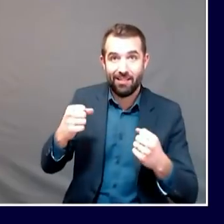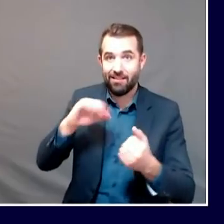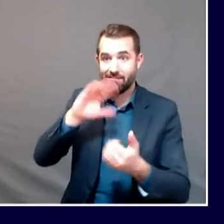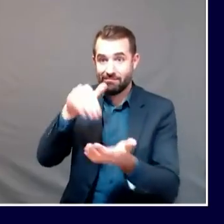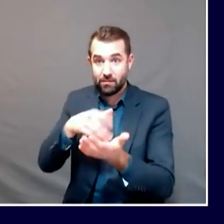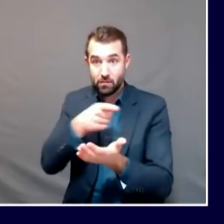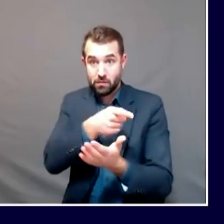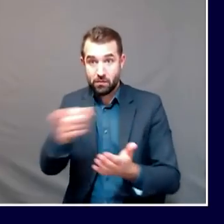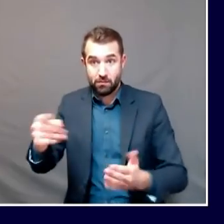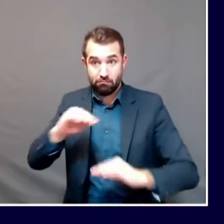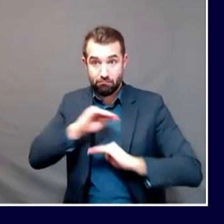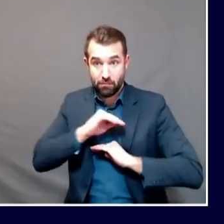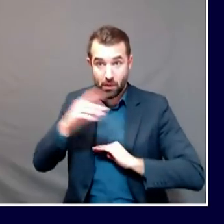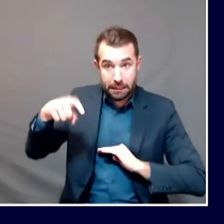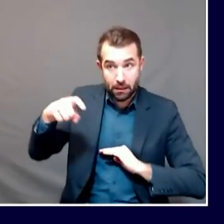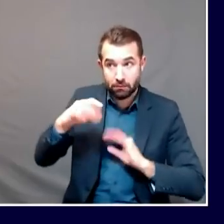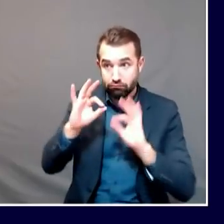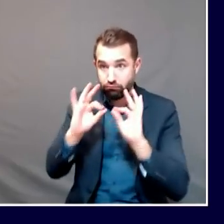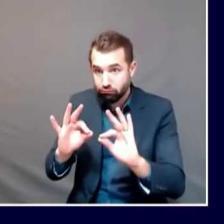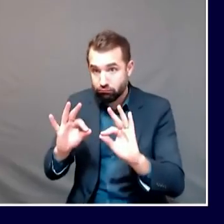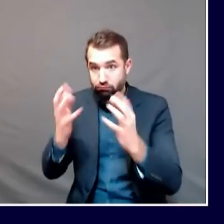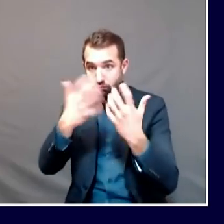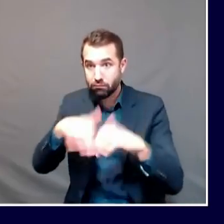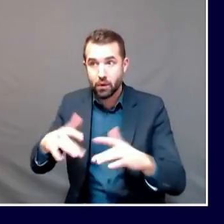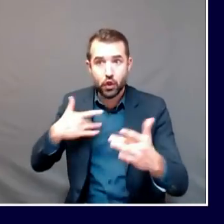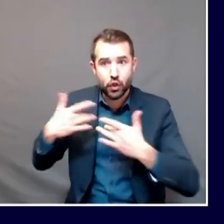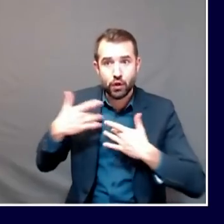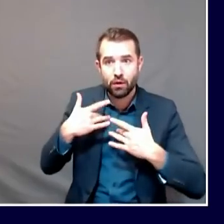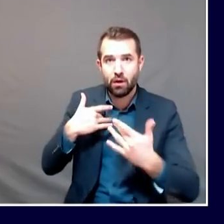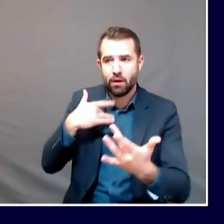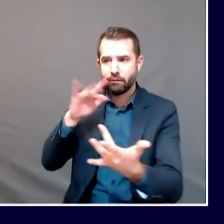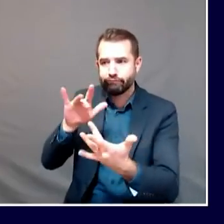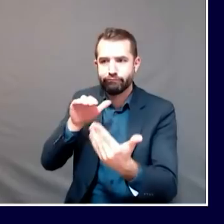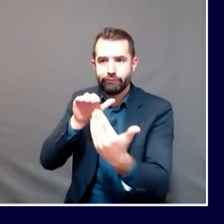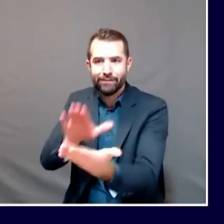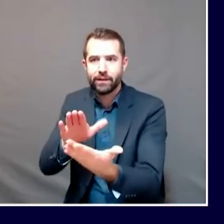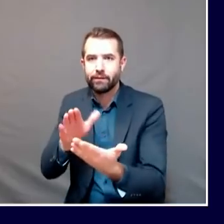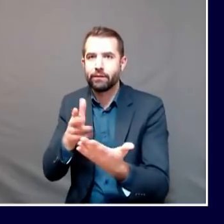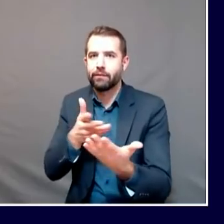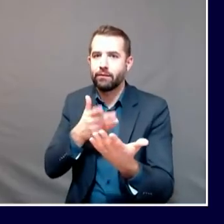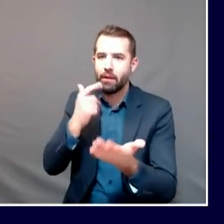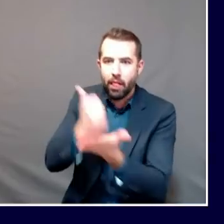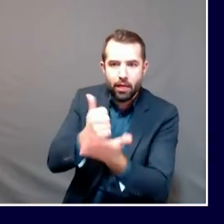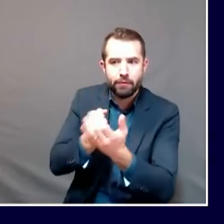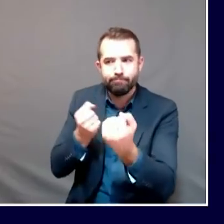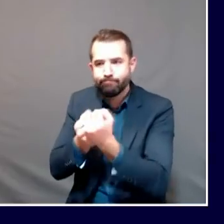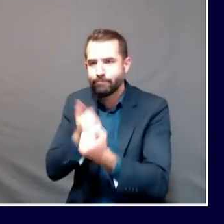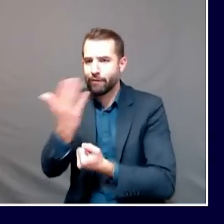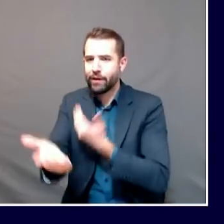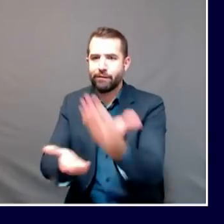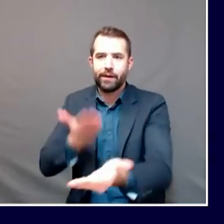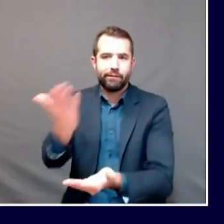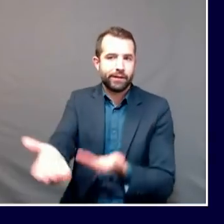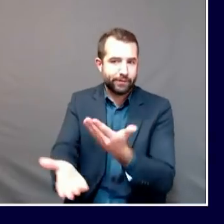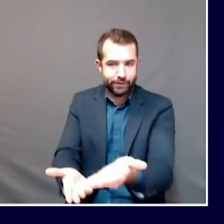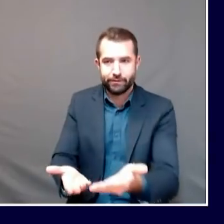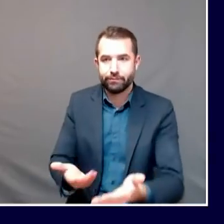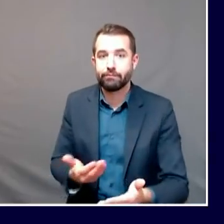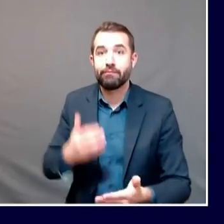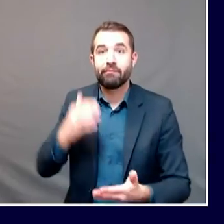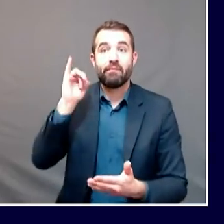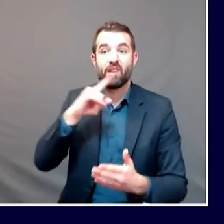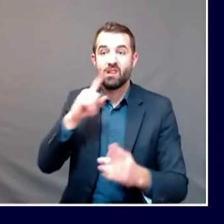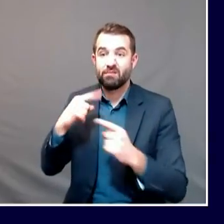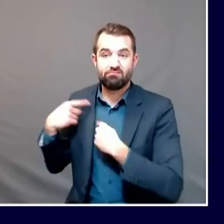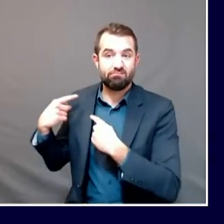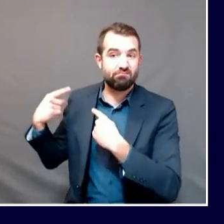voiced, their questions were being answered, and their requests for resources were being met. We've continued that, and those calls have been